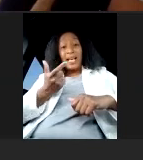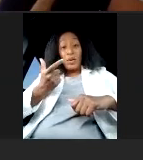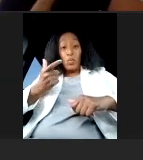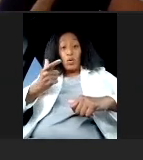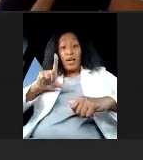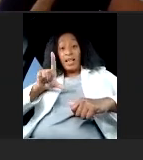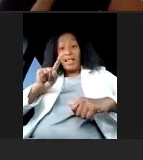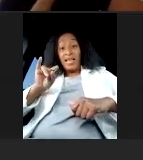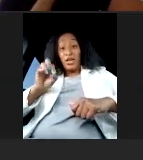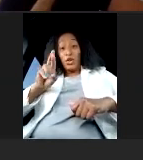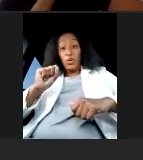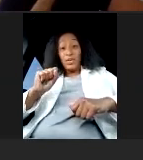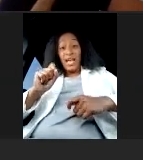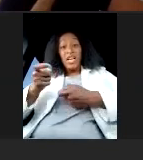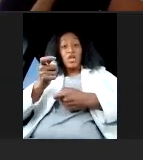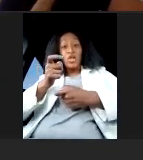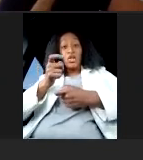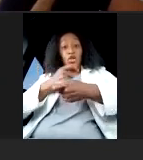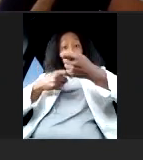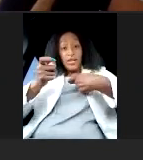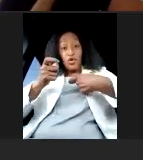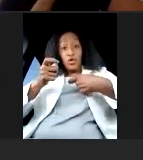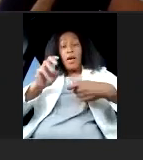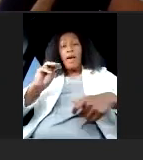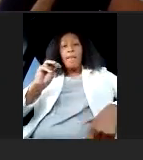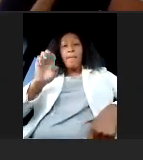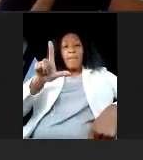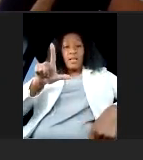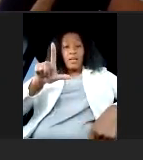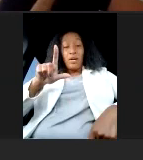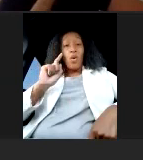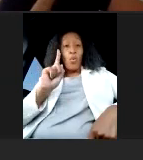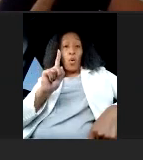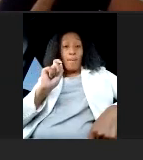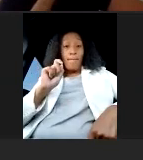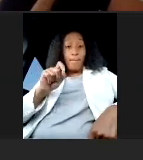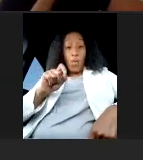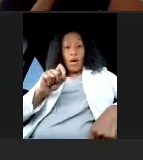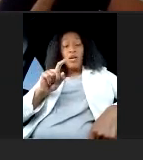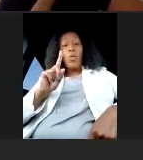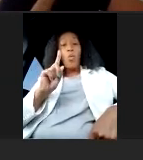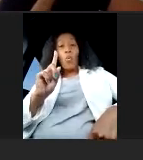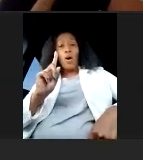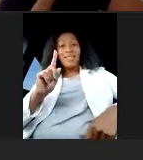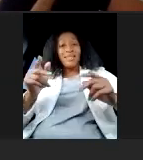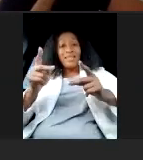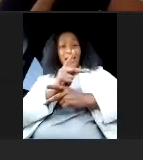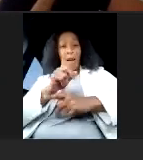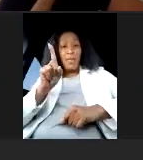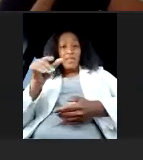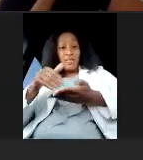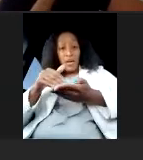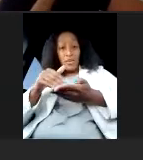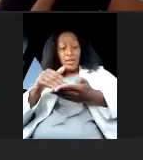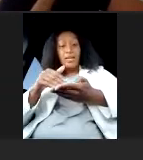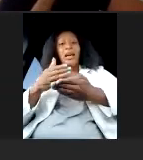my top numbers, 1 times 1 times 1,000, and divide by 1.057. And that'll give